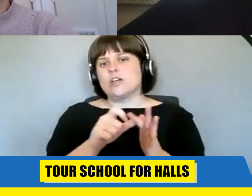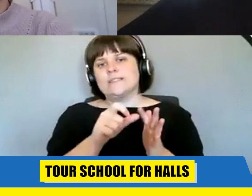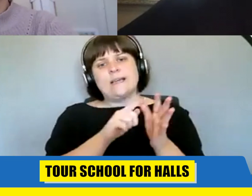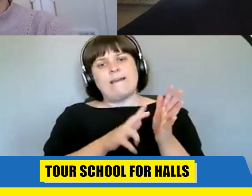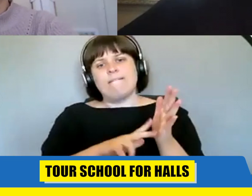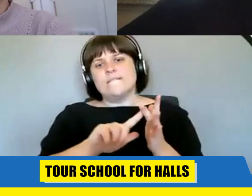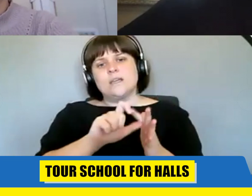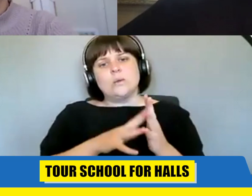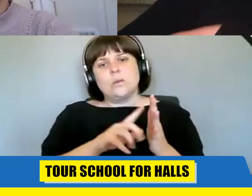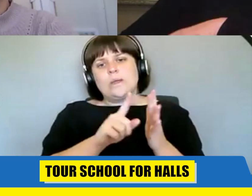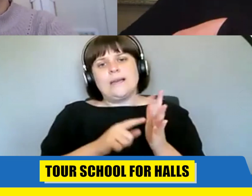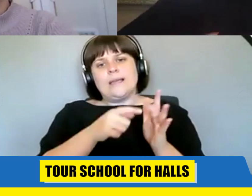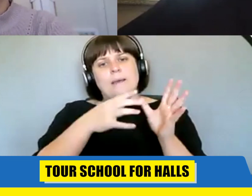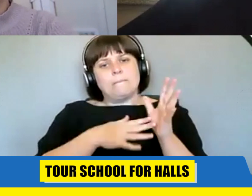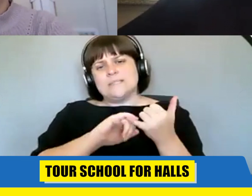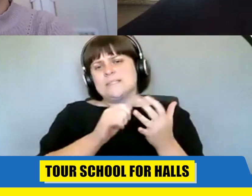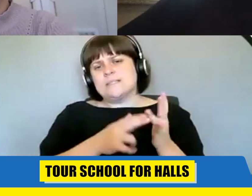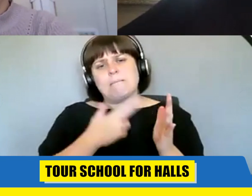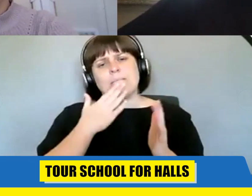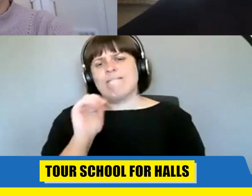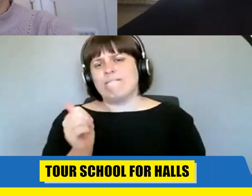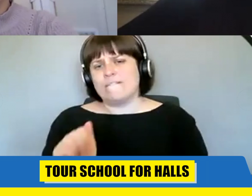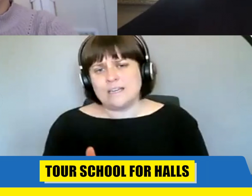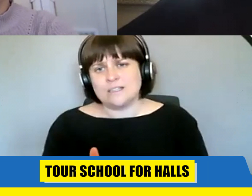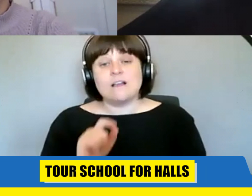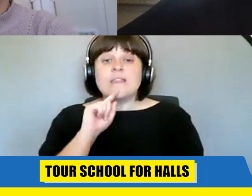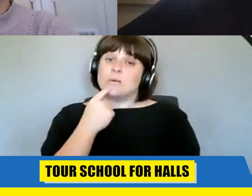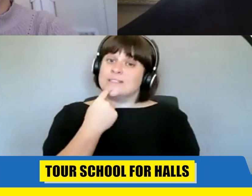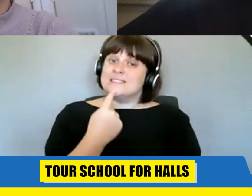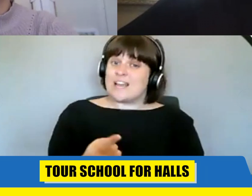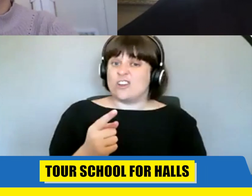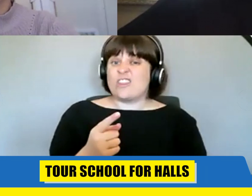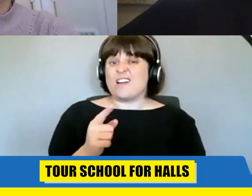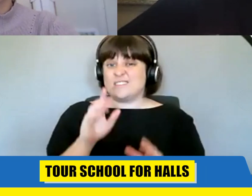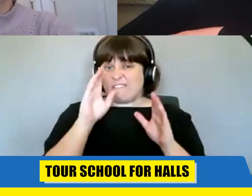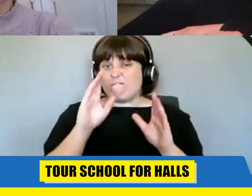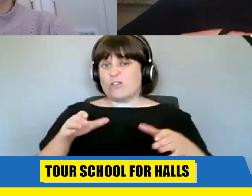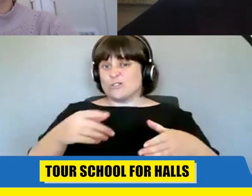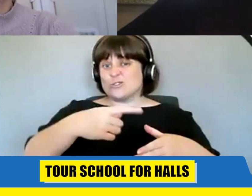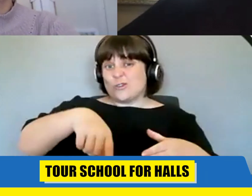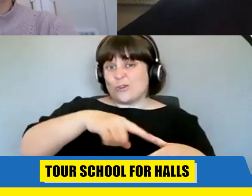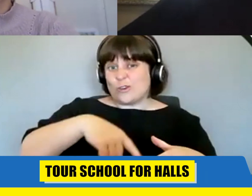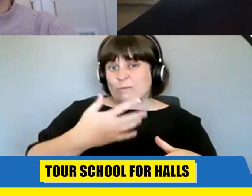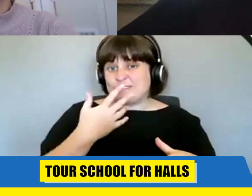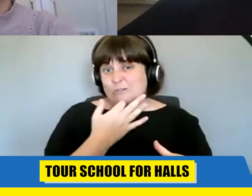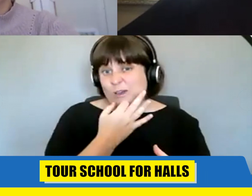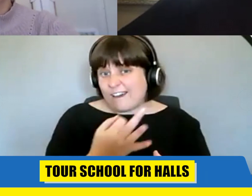of David Williamson. That's the kind of thing they will tell you in focus groups, So you need